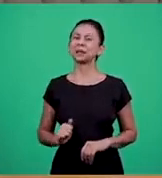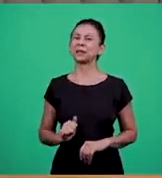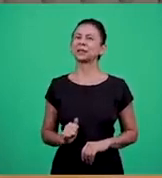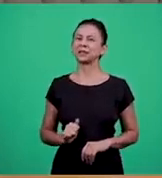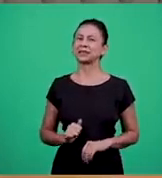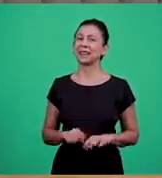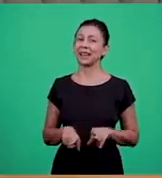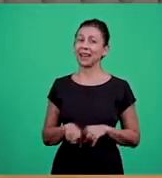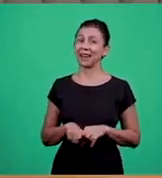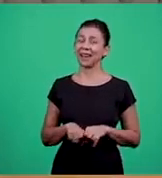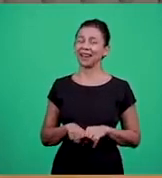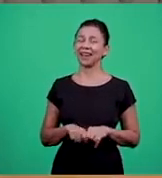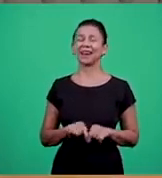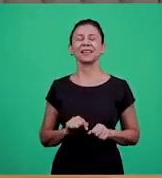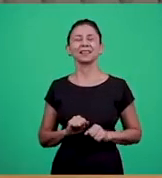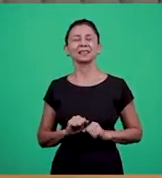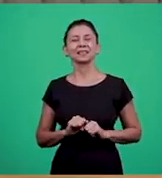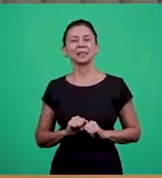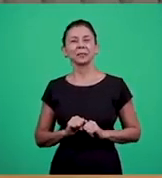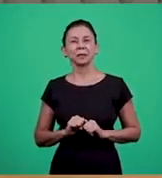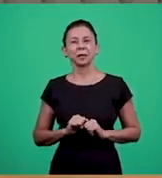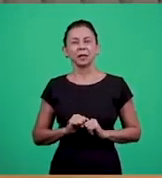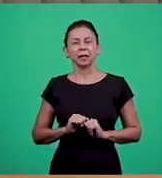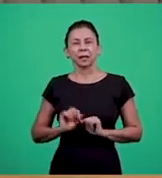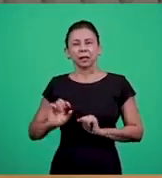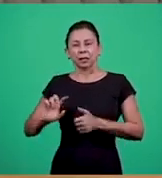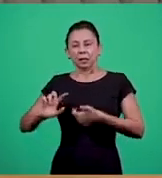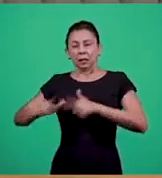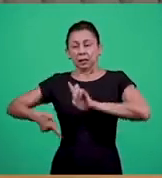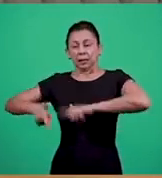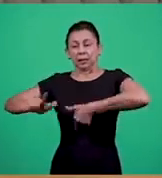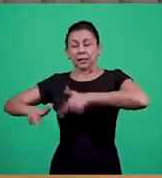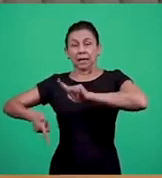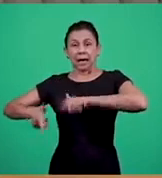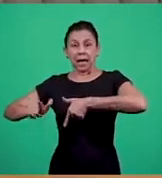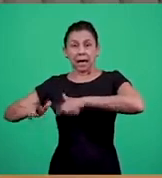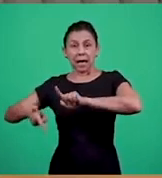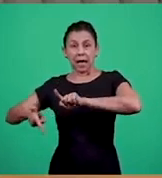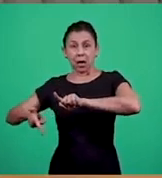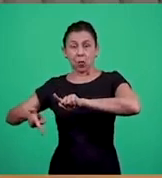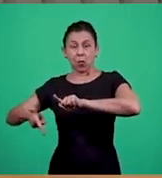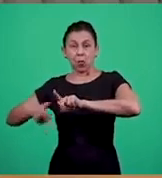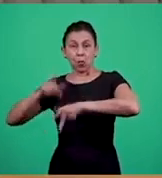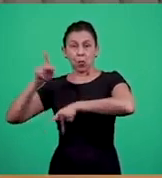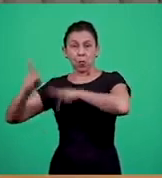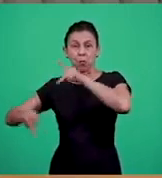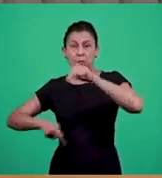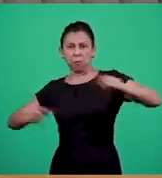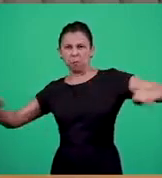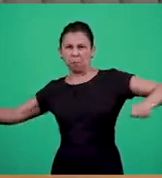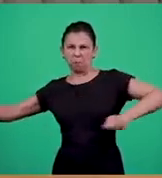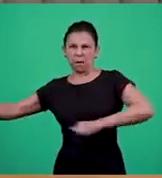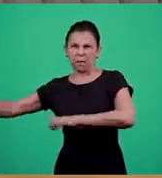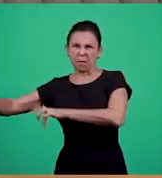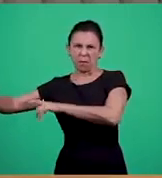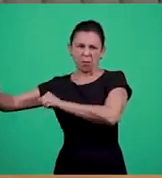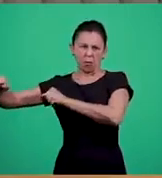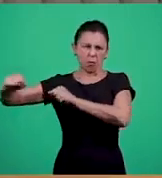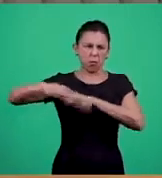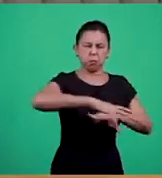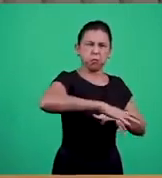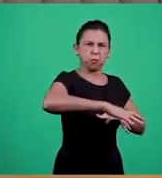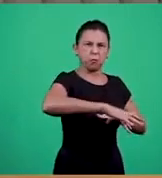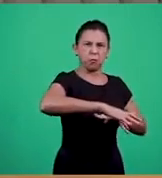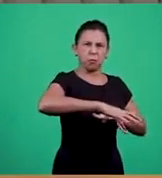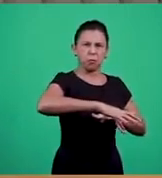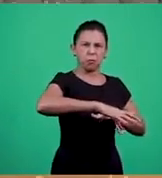There, people would pass by and didn't understand what that scarlet cord represented. And today, many people